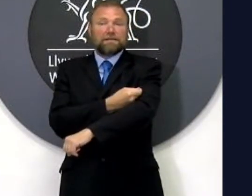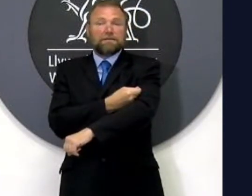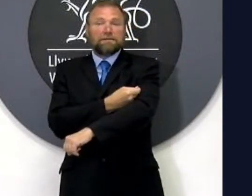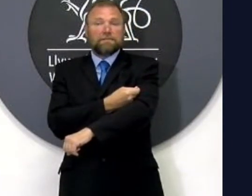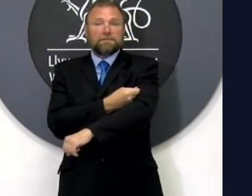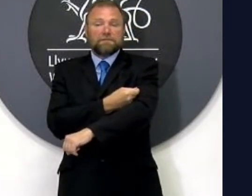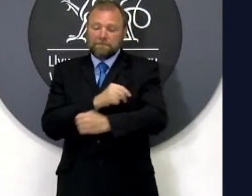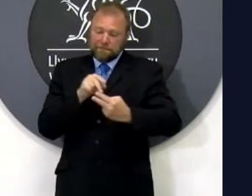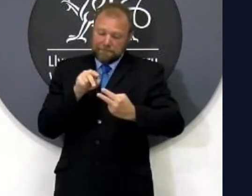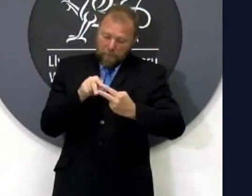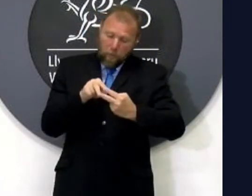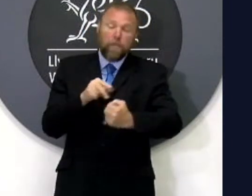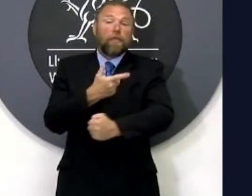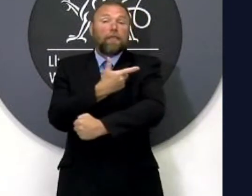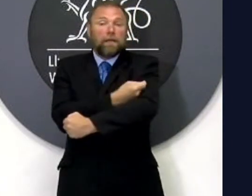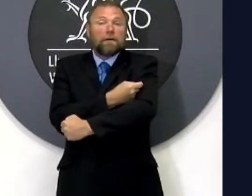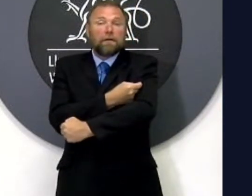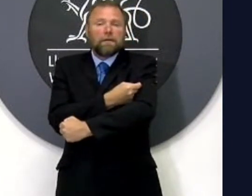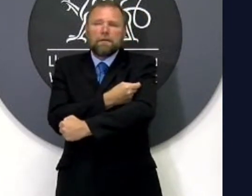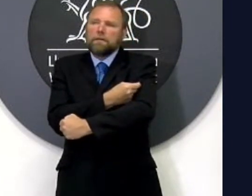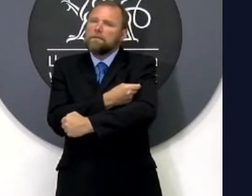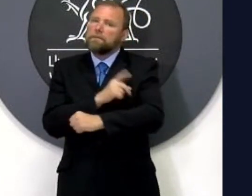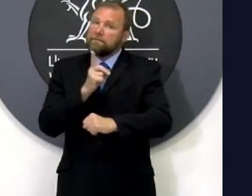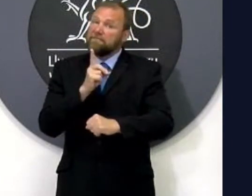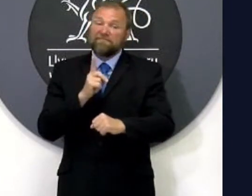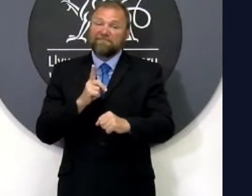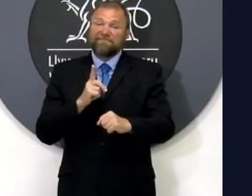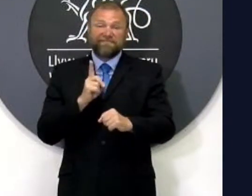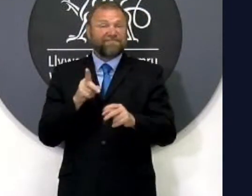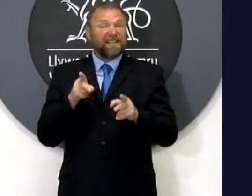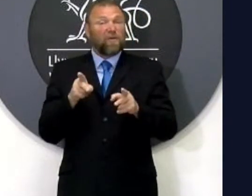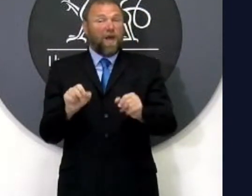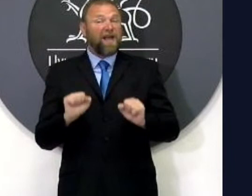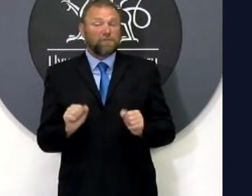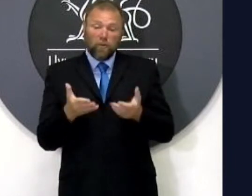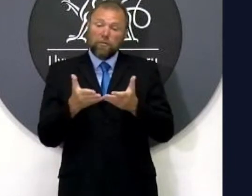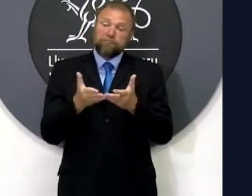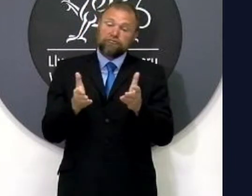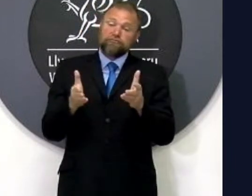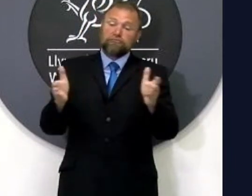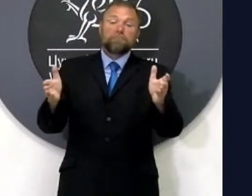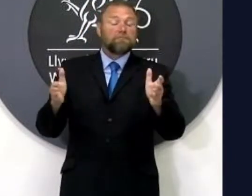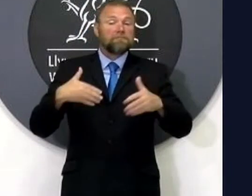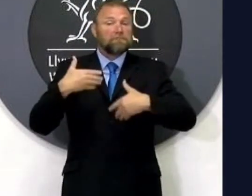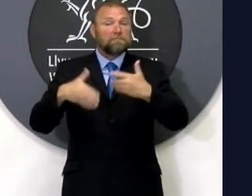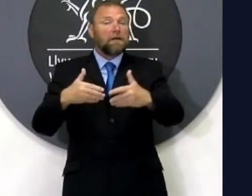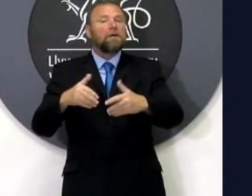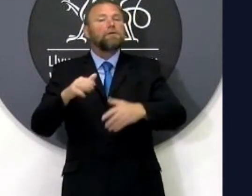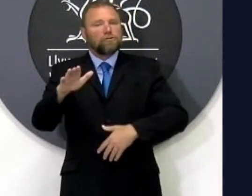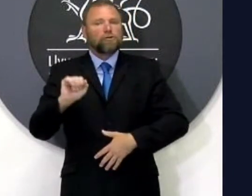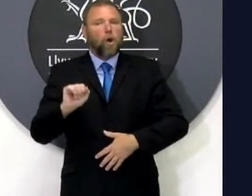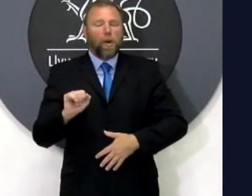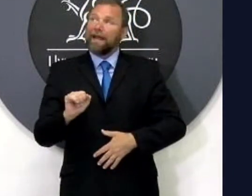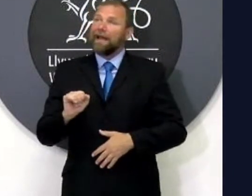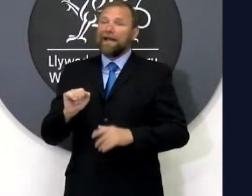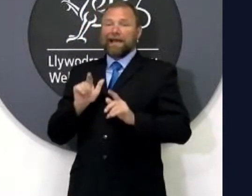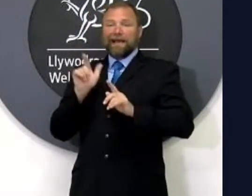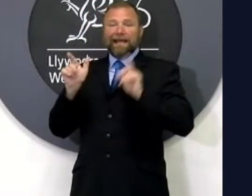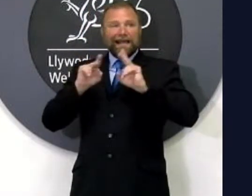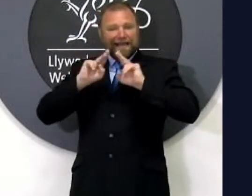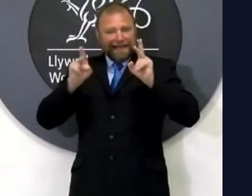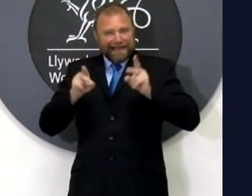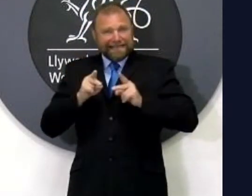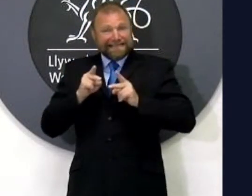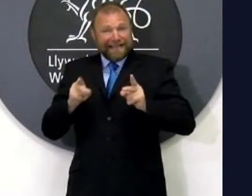it's our way towards reopening our future, really. And so the question about international travel,